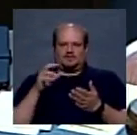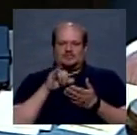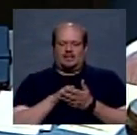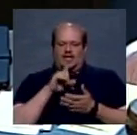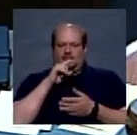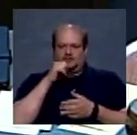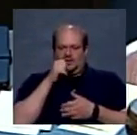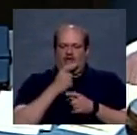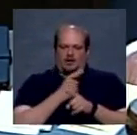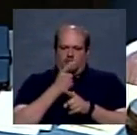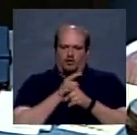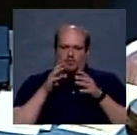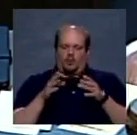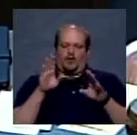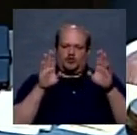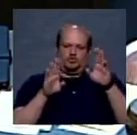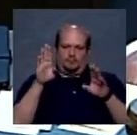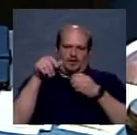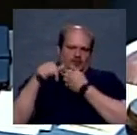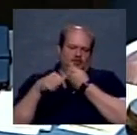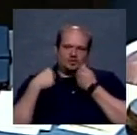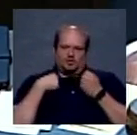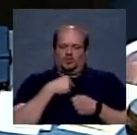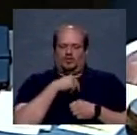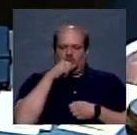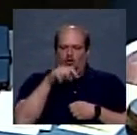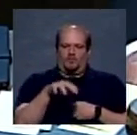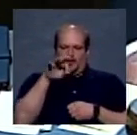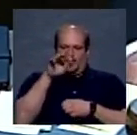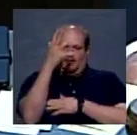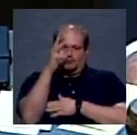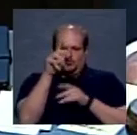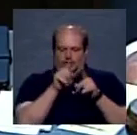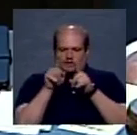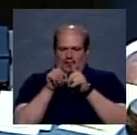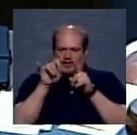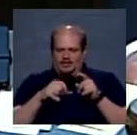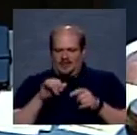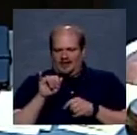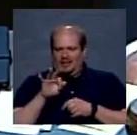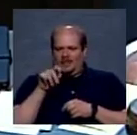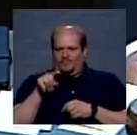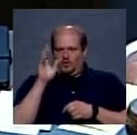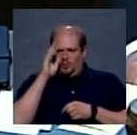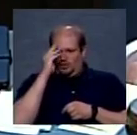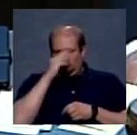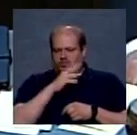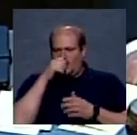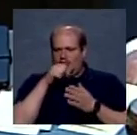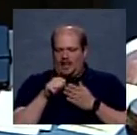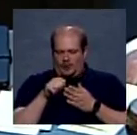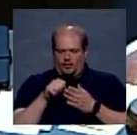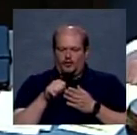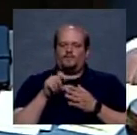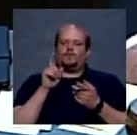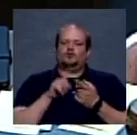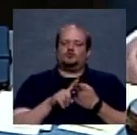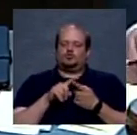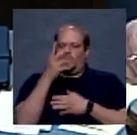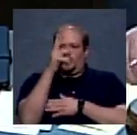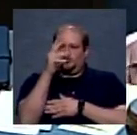an inappropriate way to be bidding these things, that we do not pick up trees like that. So I think if we would get a note out or a letter out to these